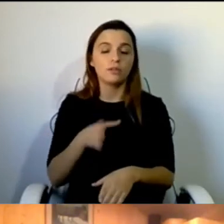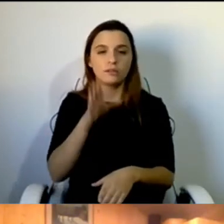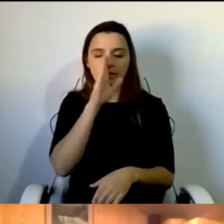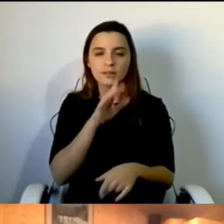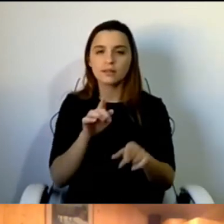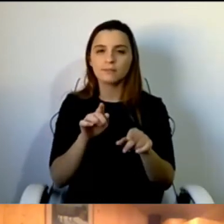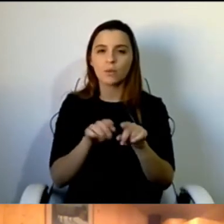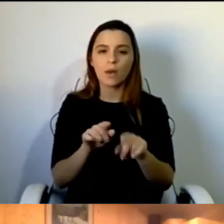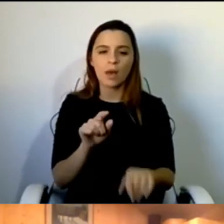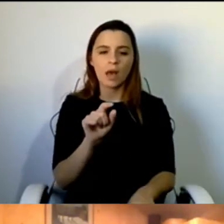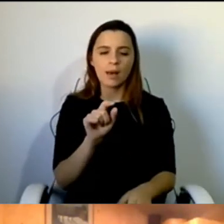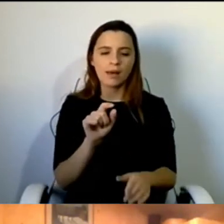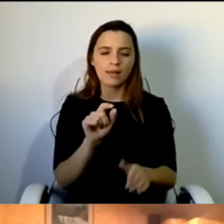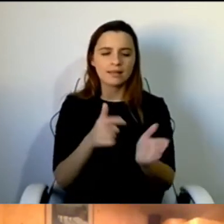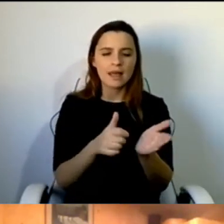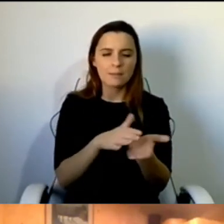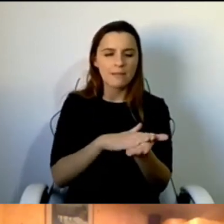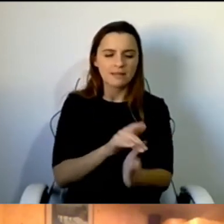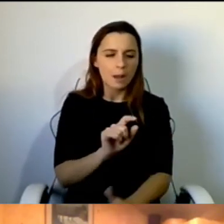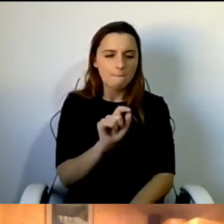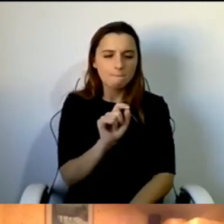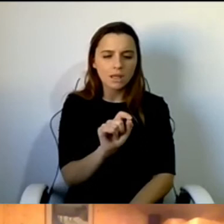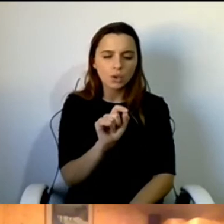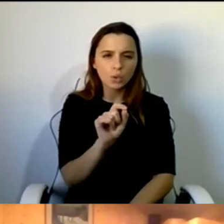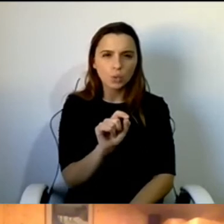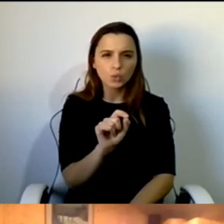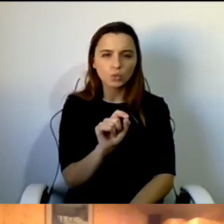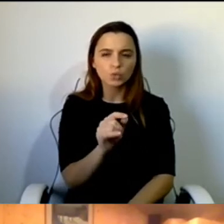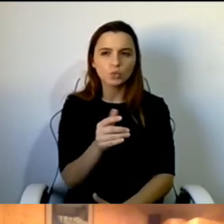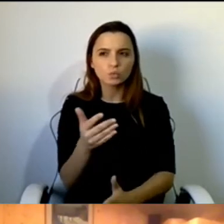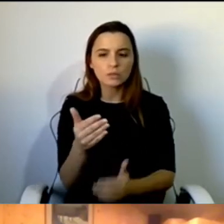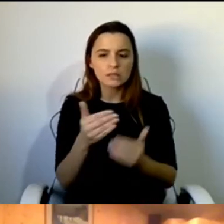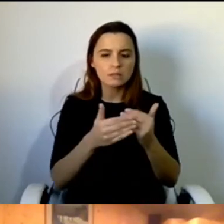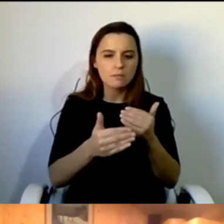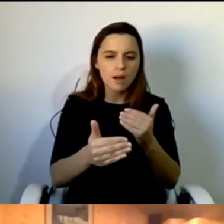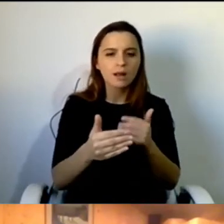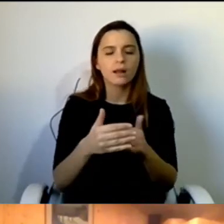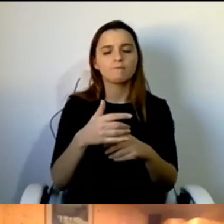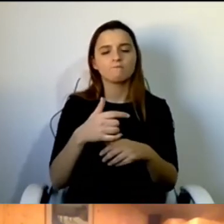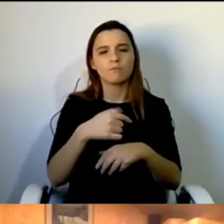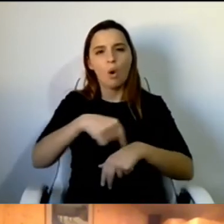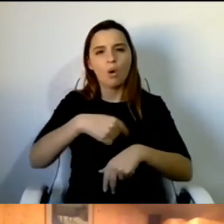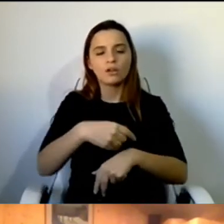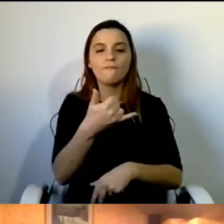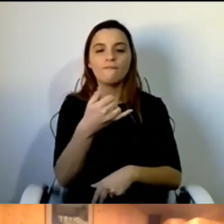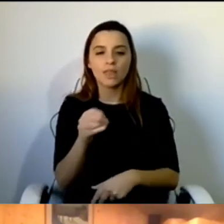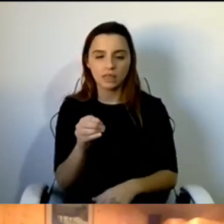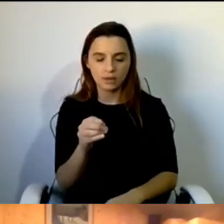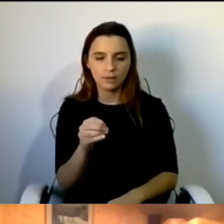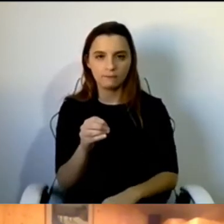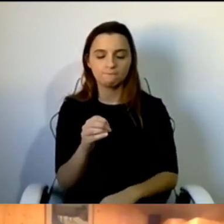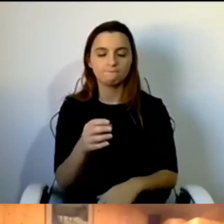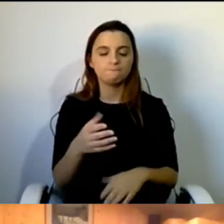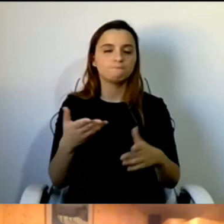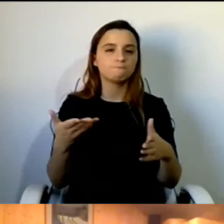week in average, you were granted personal assistance through the Social Insurance Administration.